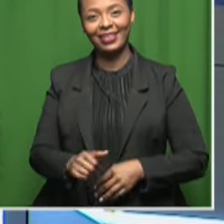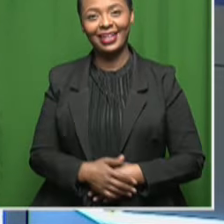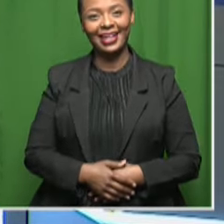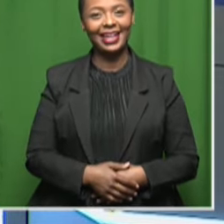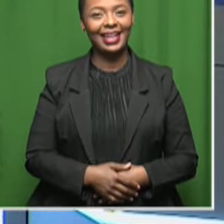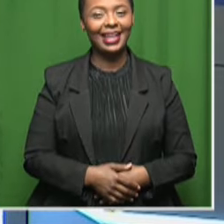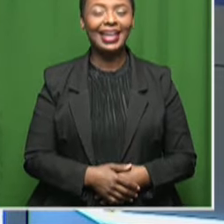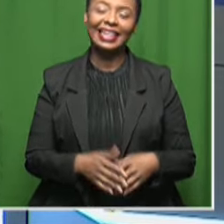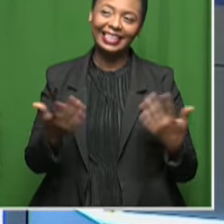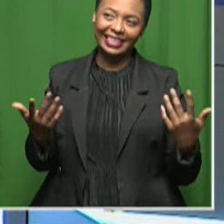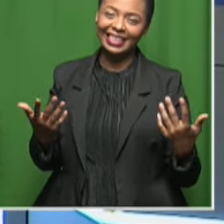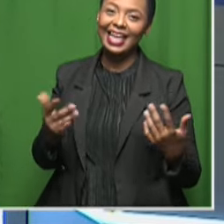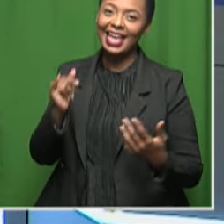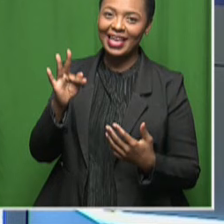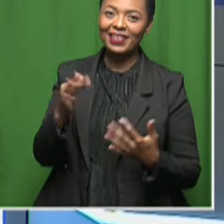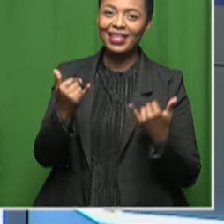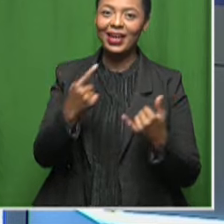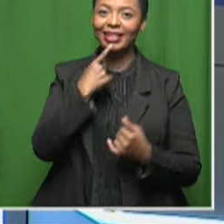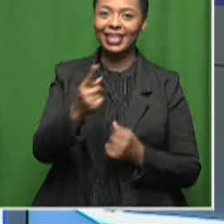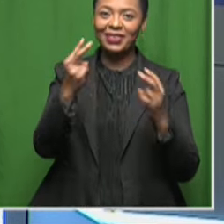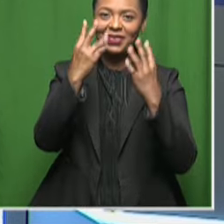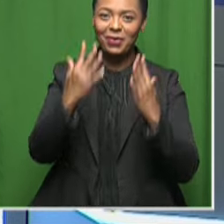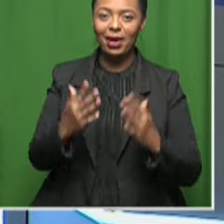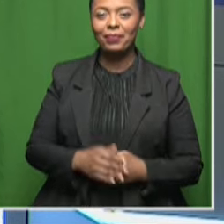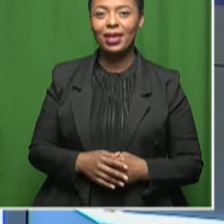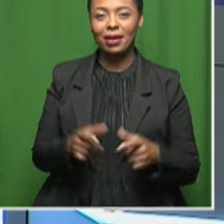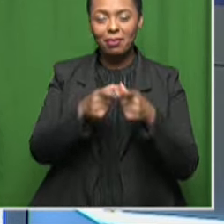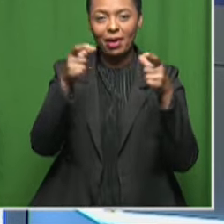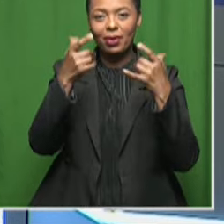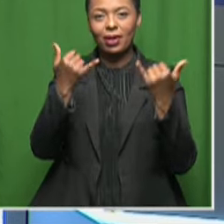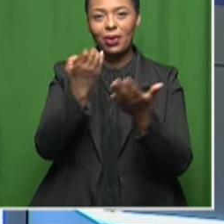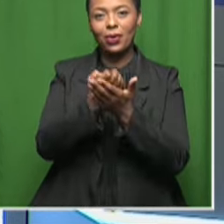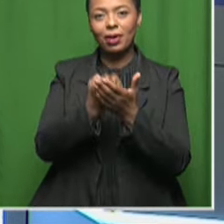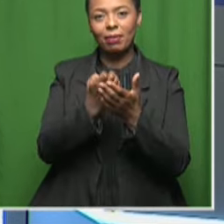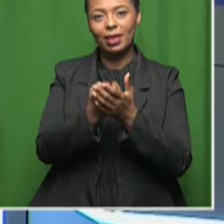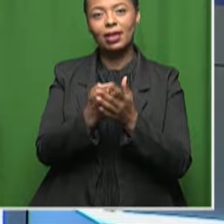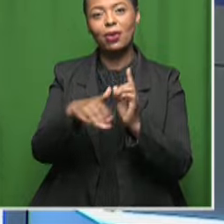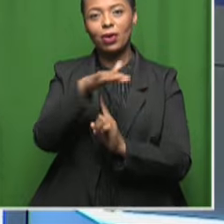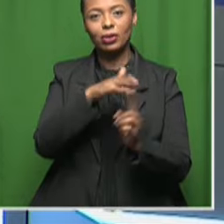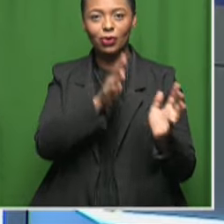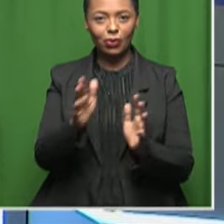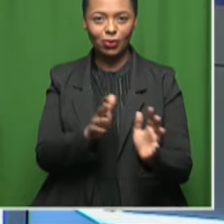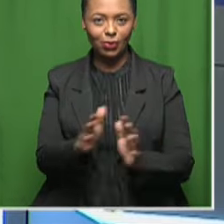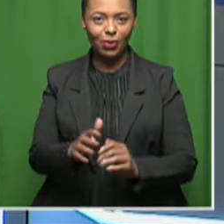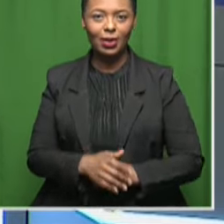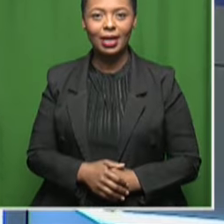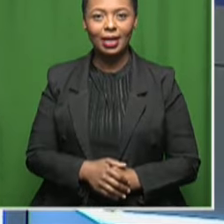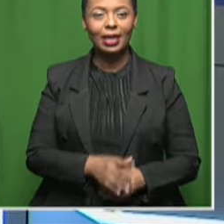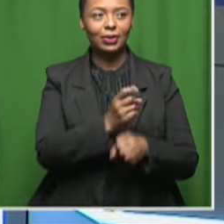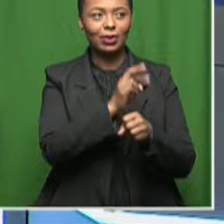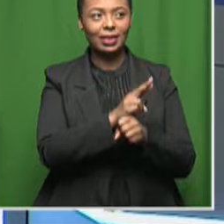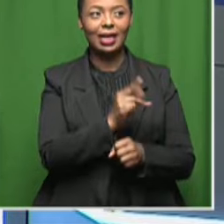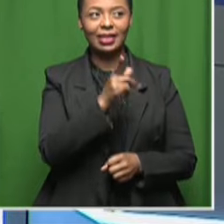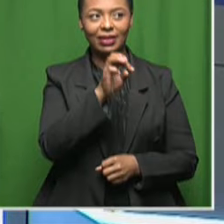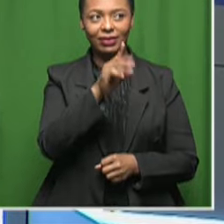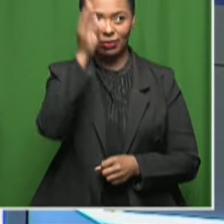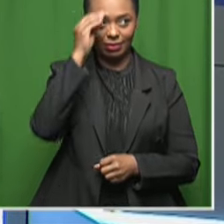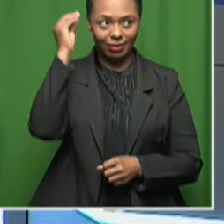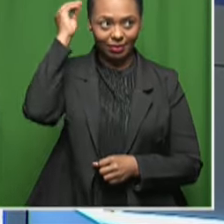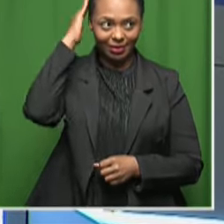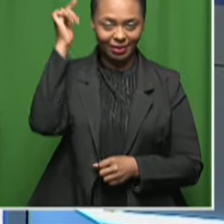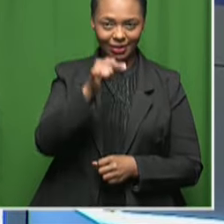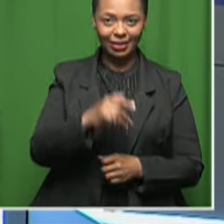this. When you ask someone if they're happy and they say, well, the microeconomic conditions are such and such, you know they're a serious guy. Yeah. Dr. David Masondo, good to see you, Deputy sir. Minister, thank you.